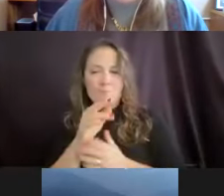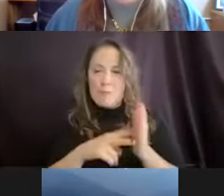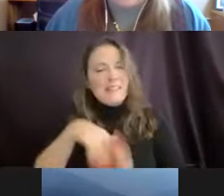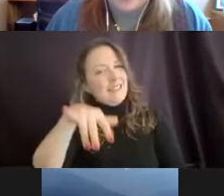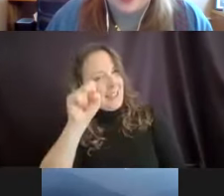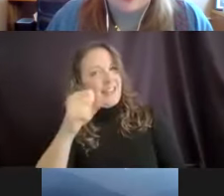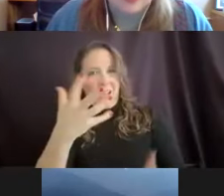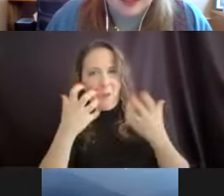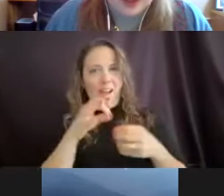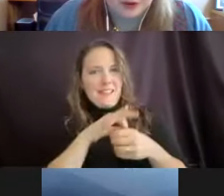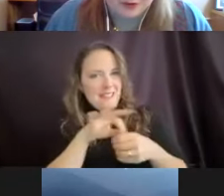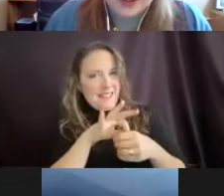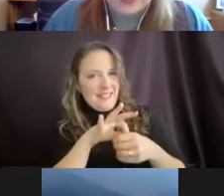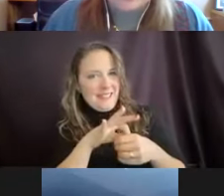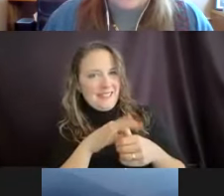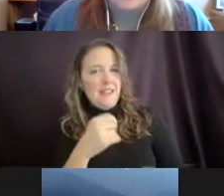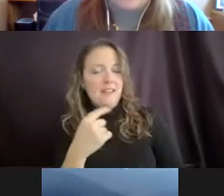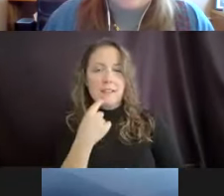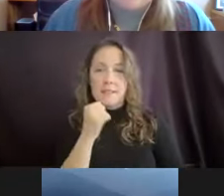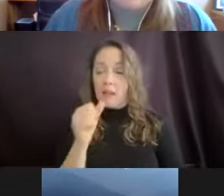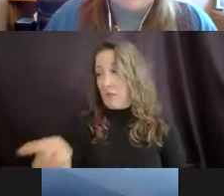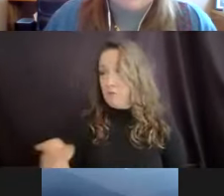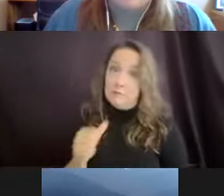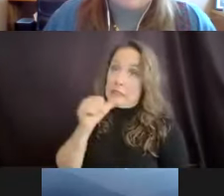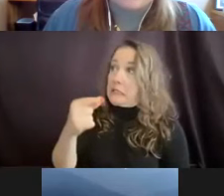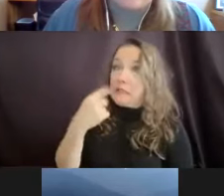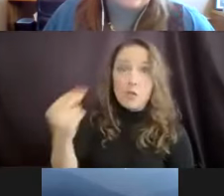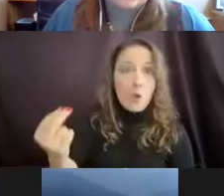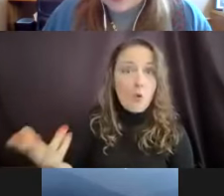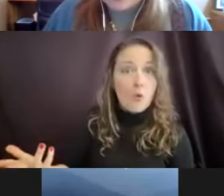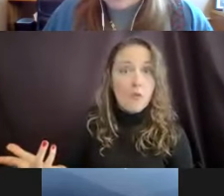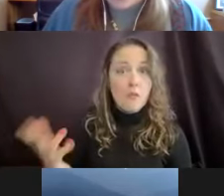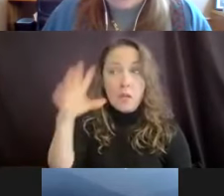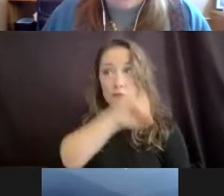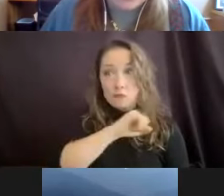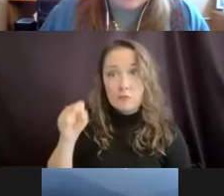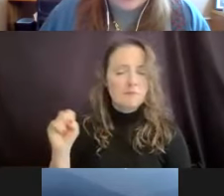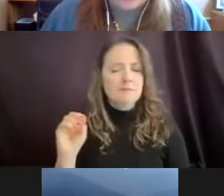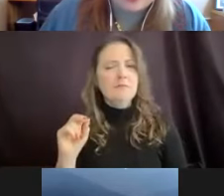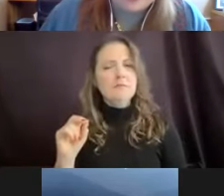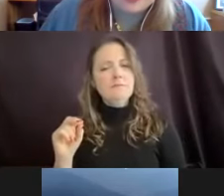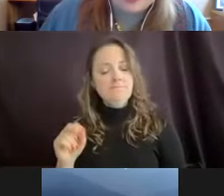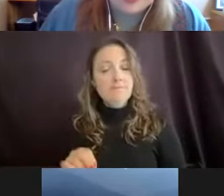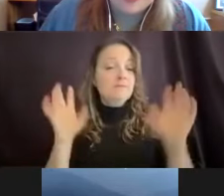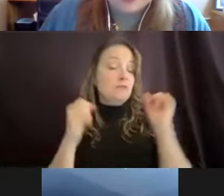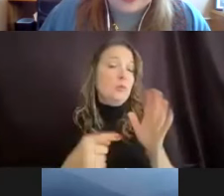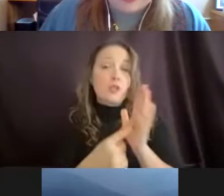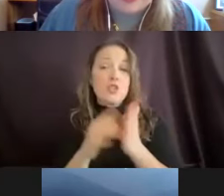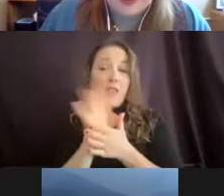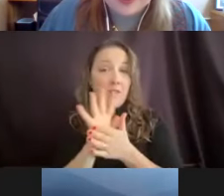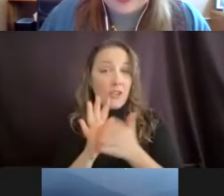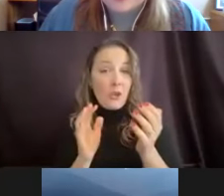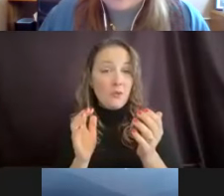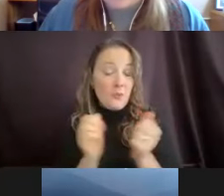want tea, not the absence of no. And so you can show that video with to your